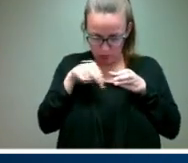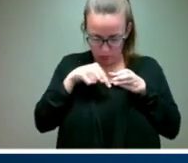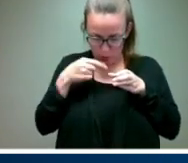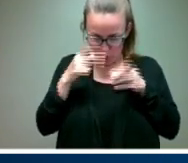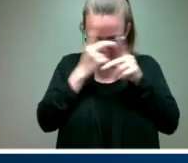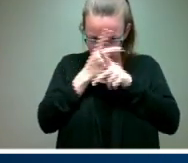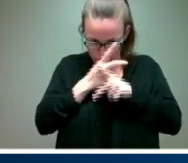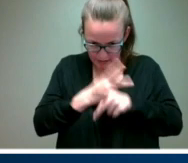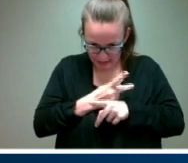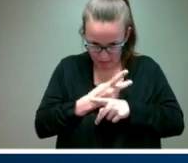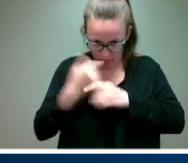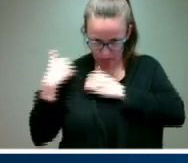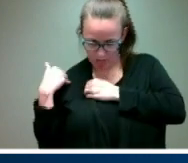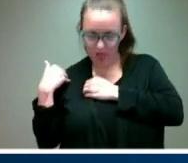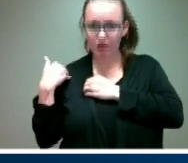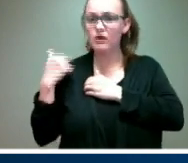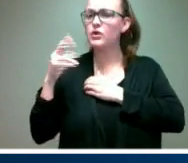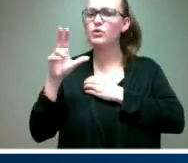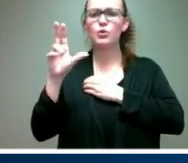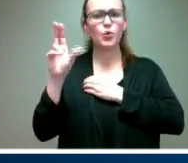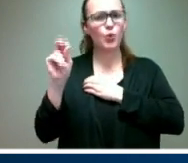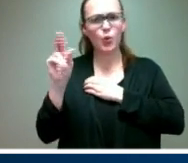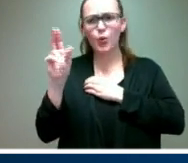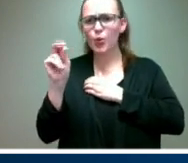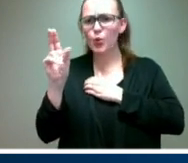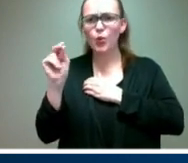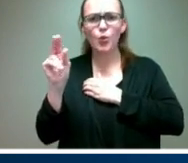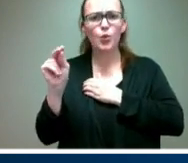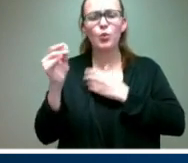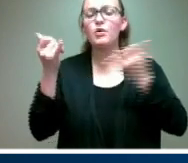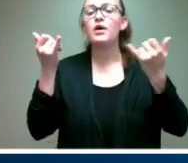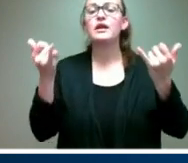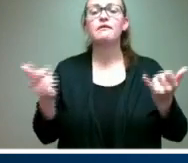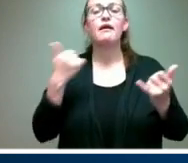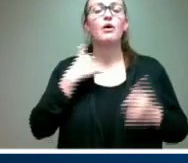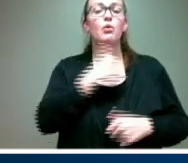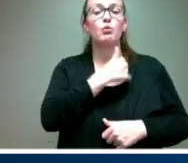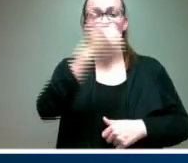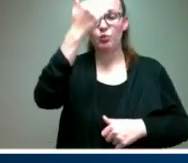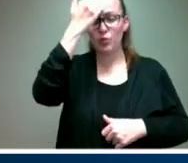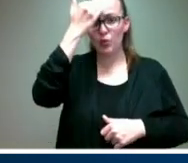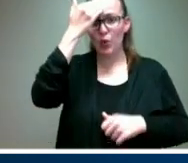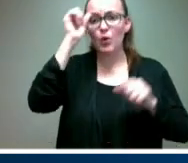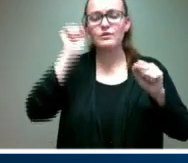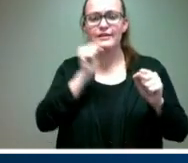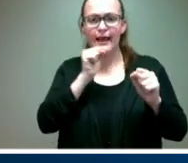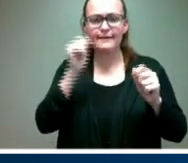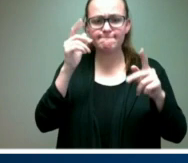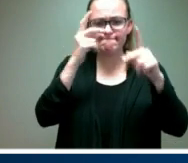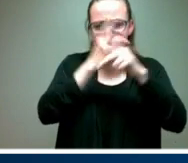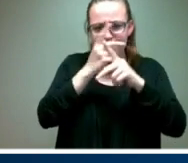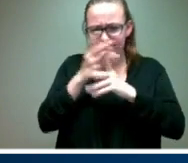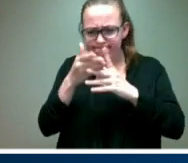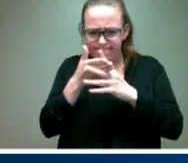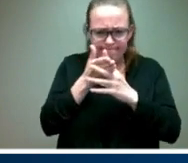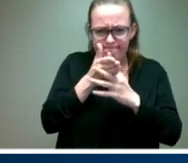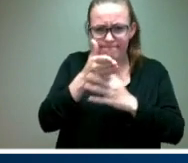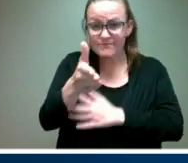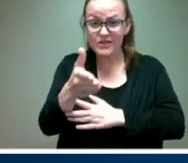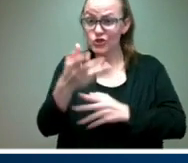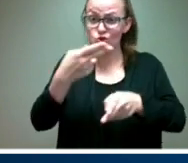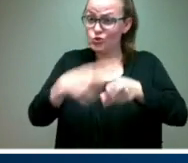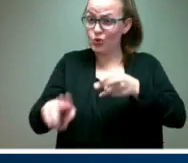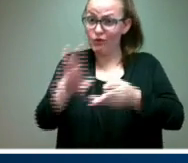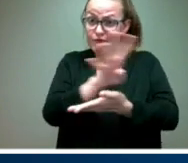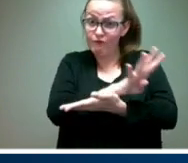seen now that we're able to navigate in just 4 weeks because we're working with other partners together. It's